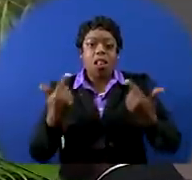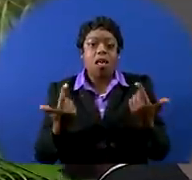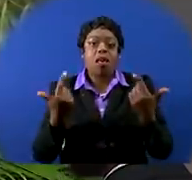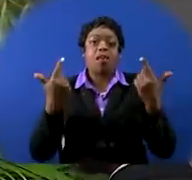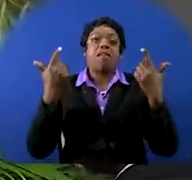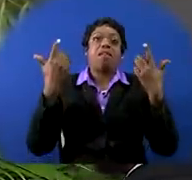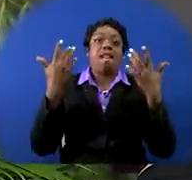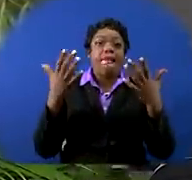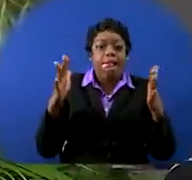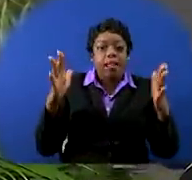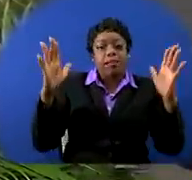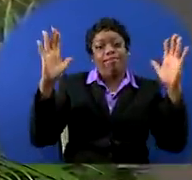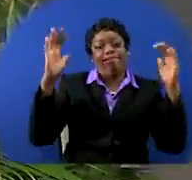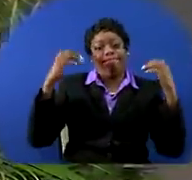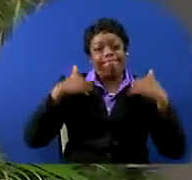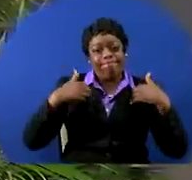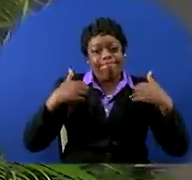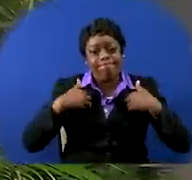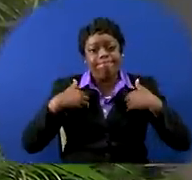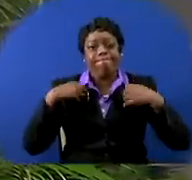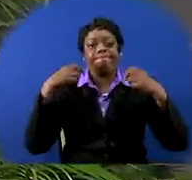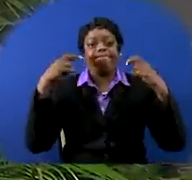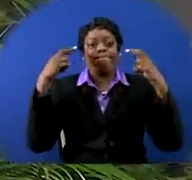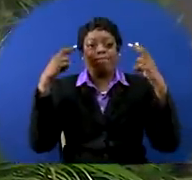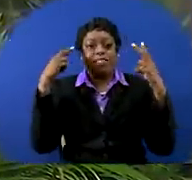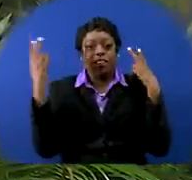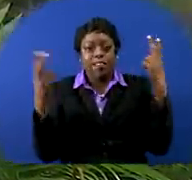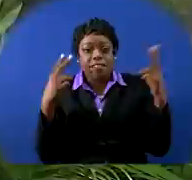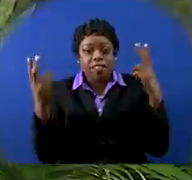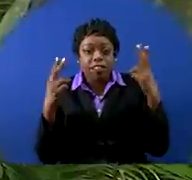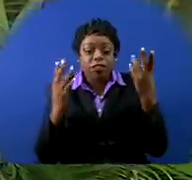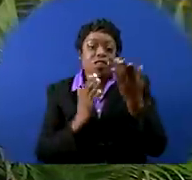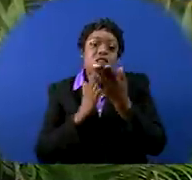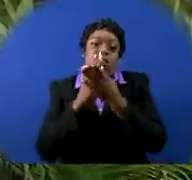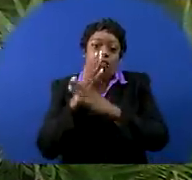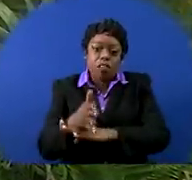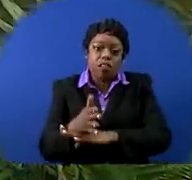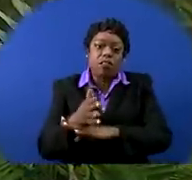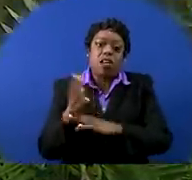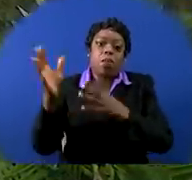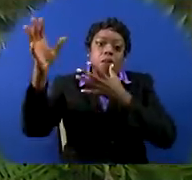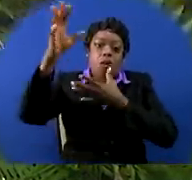so that we can have victory on the other side of our adversity.